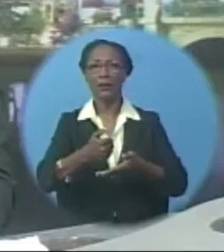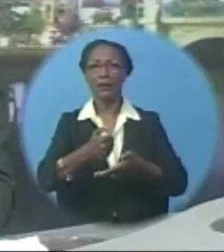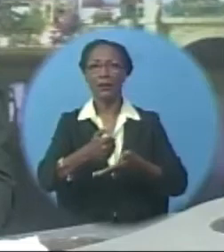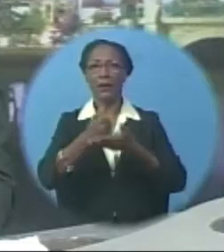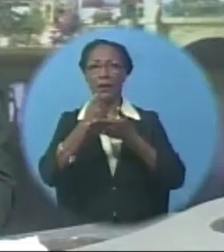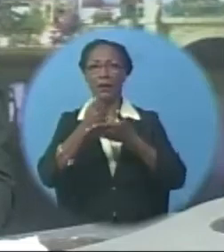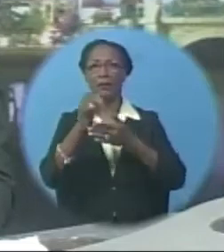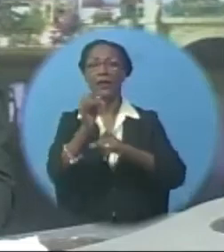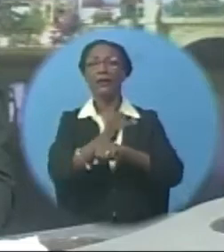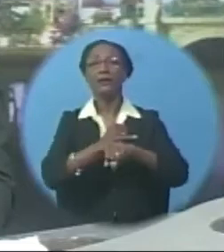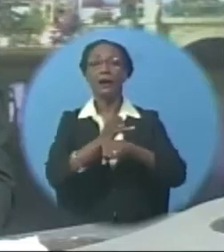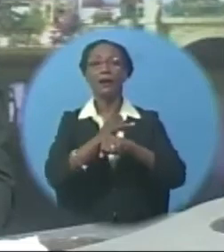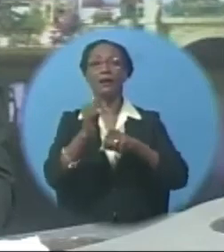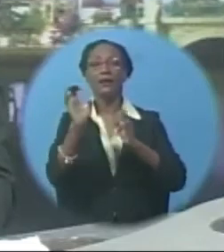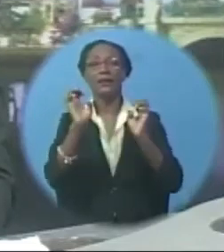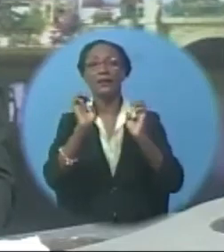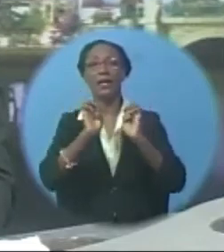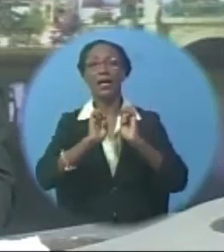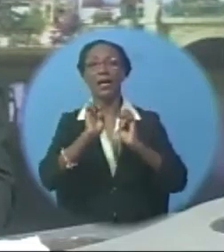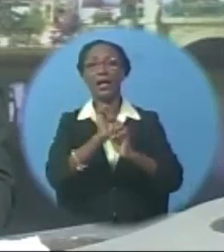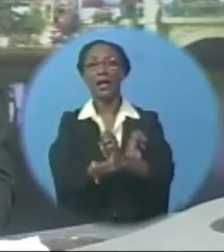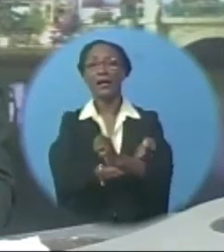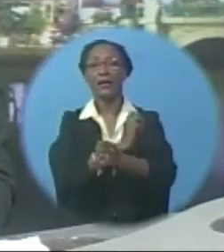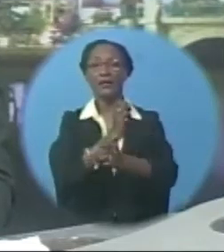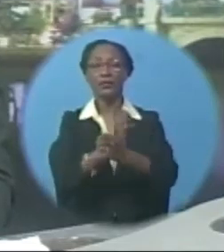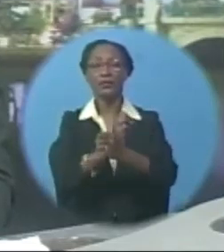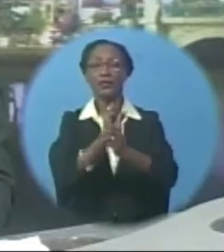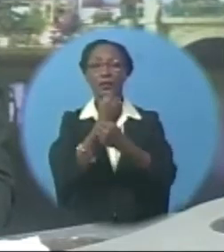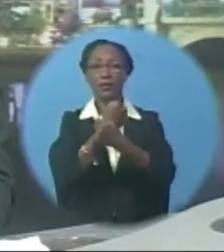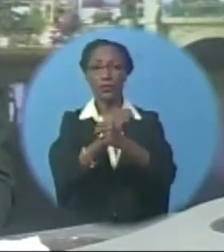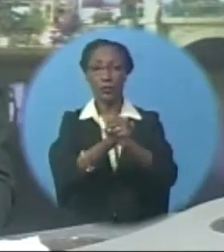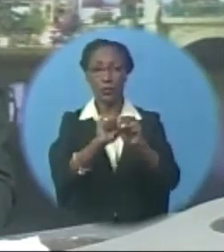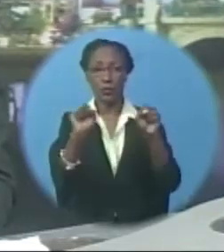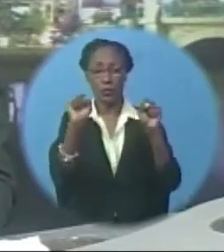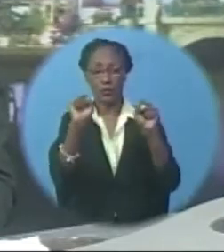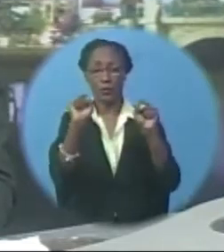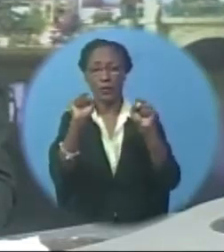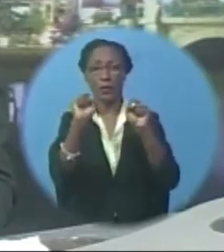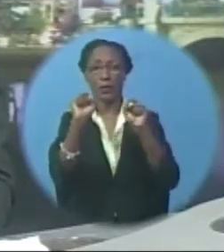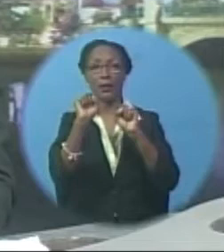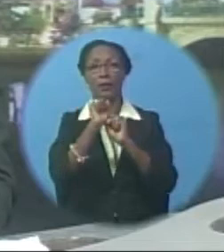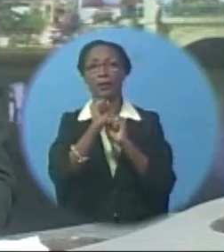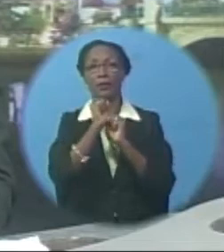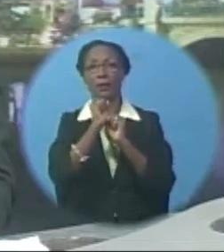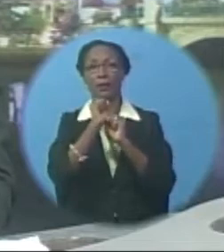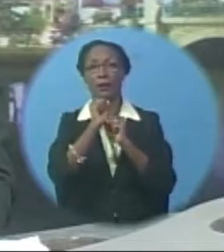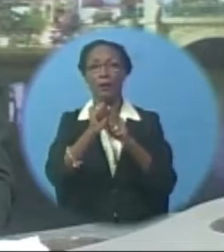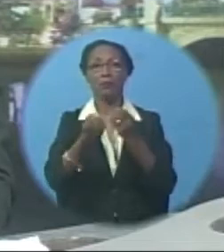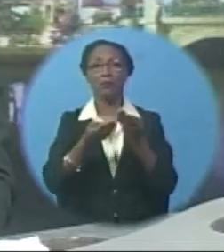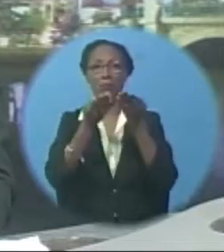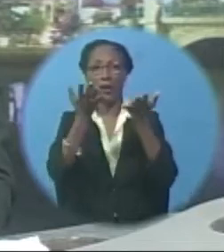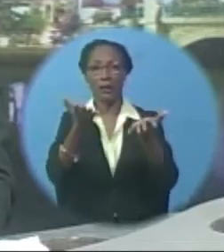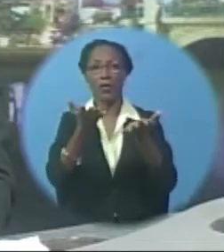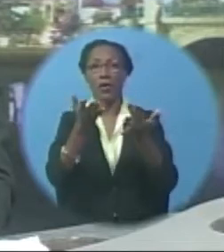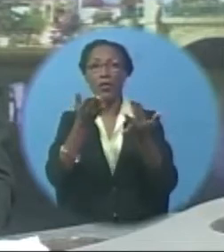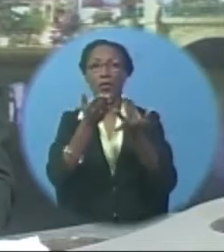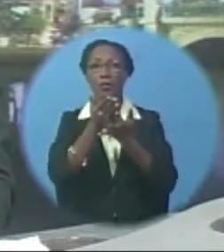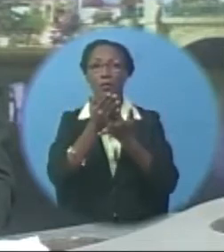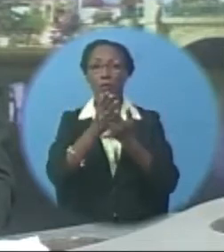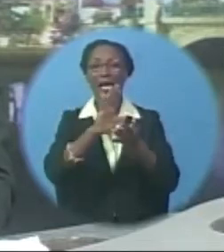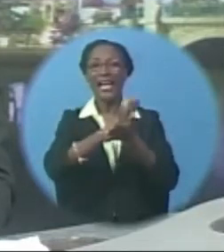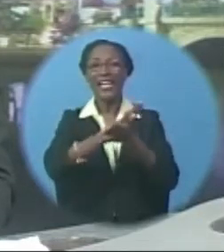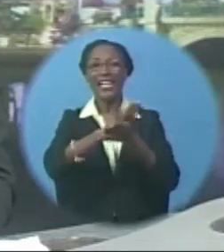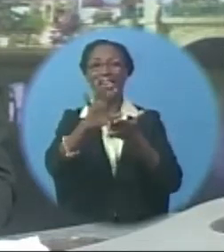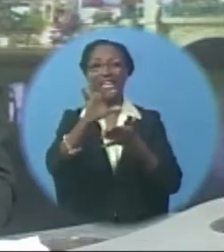and sustainability by diversifying its energy matrix. It will do so through the promotion of clean fuels